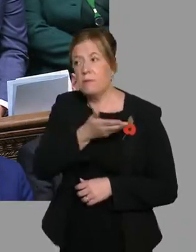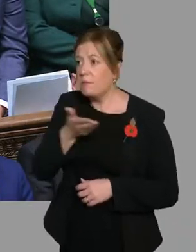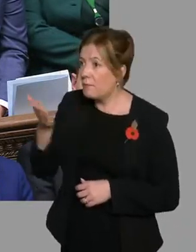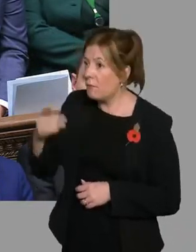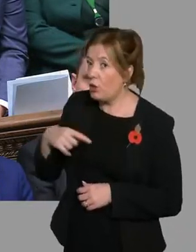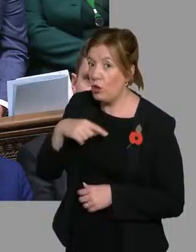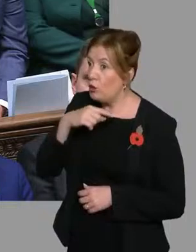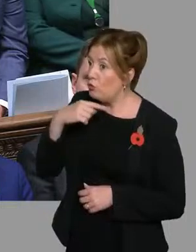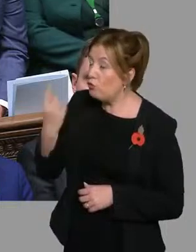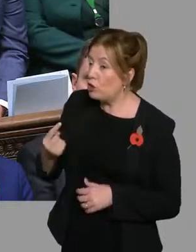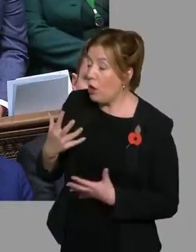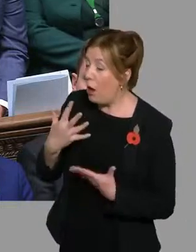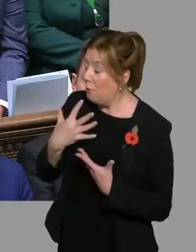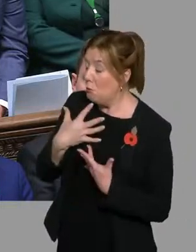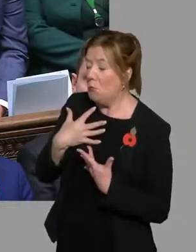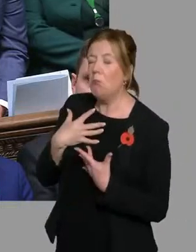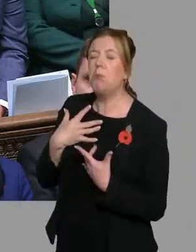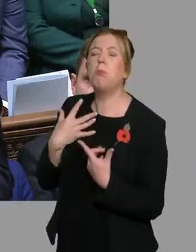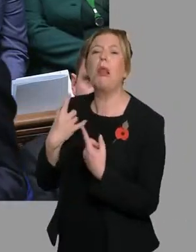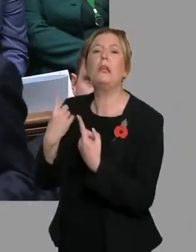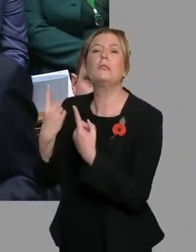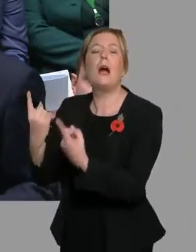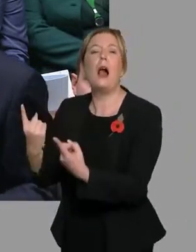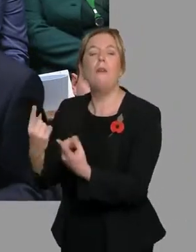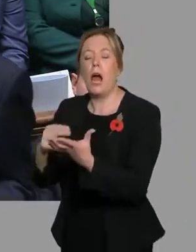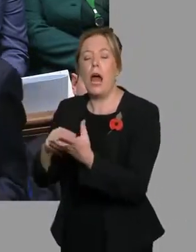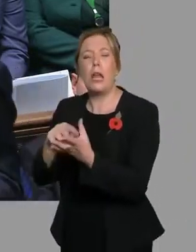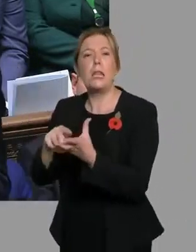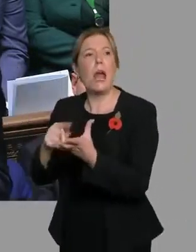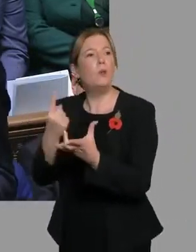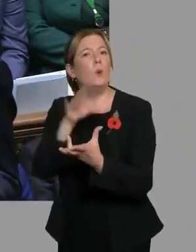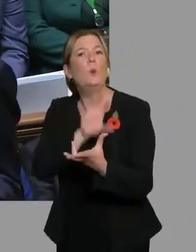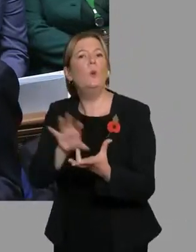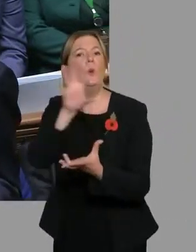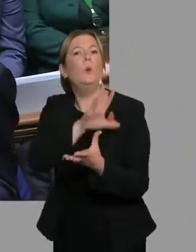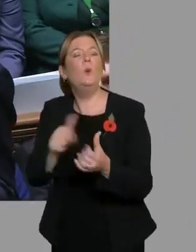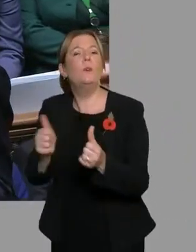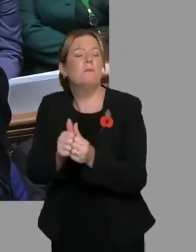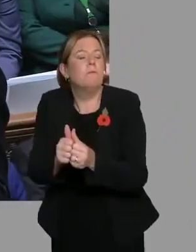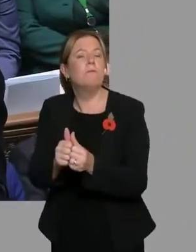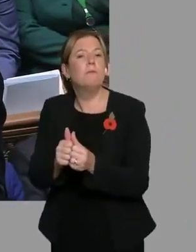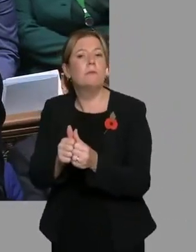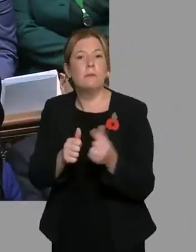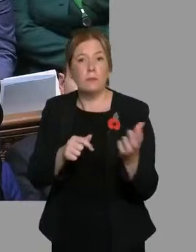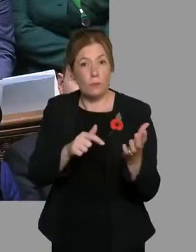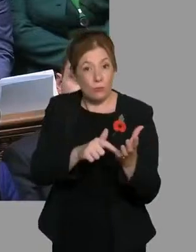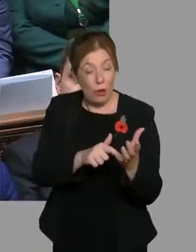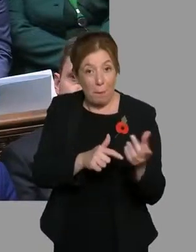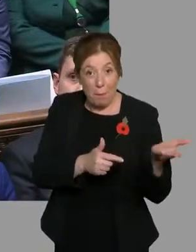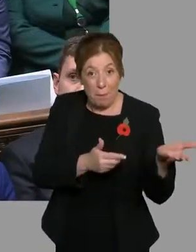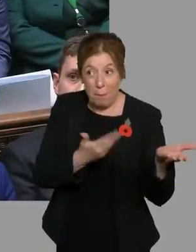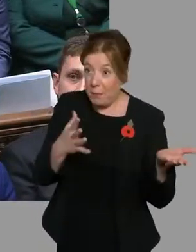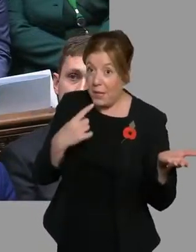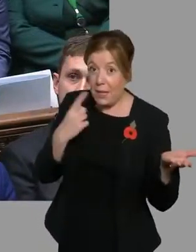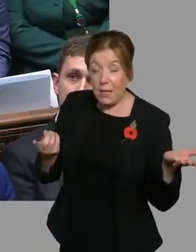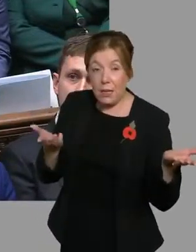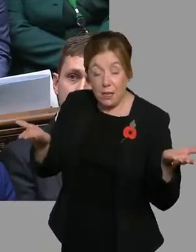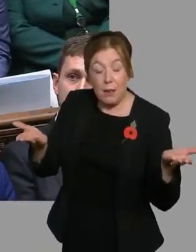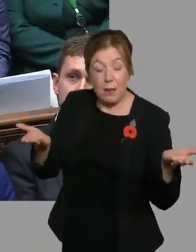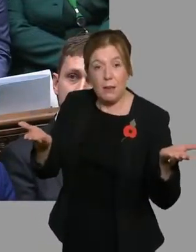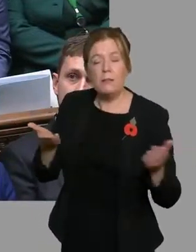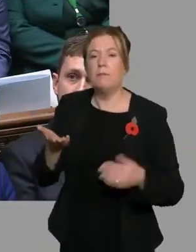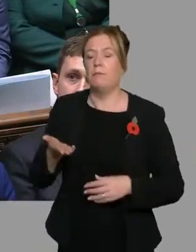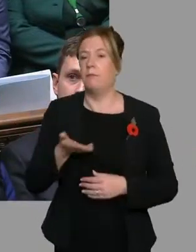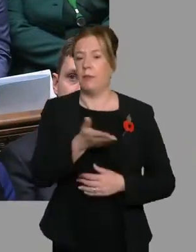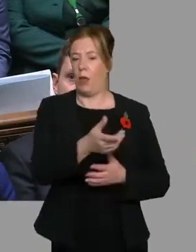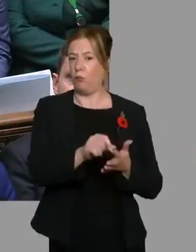NATO allies. So what action is the Prime Minister taking to encourage a Trump presidency